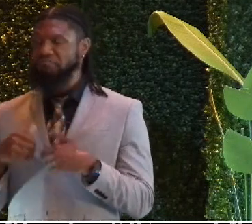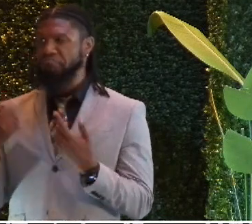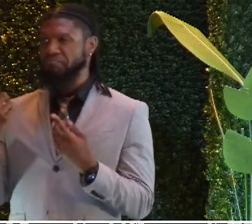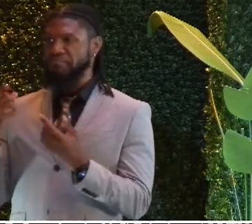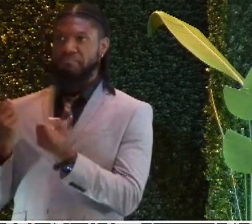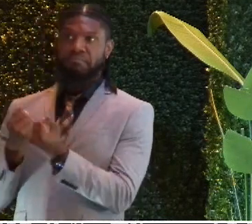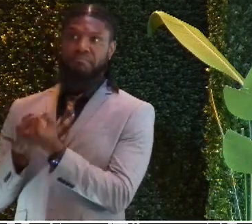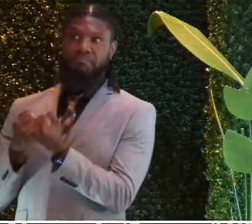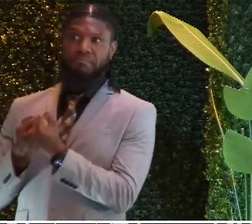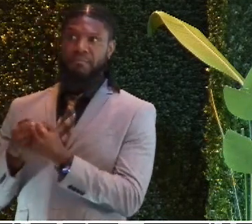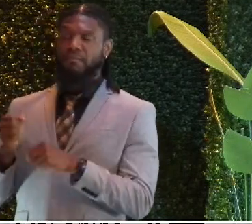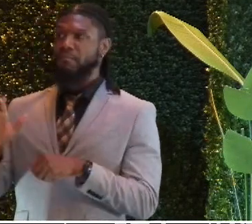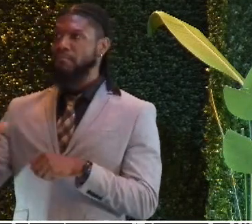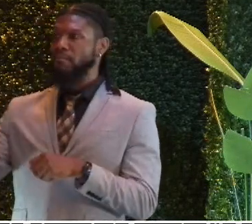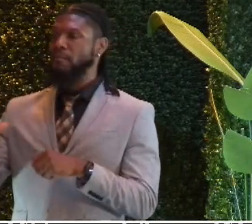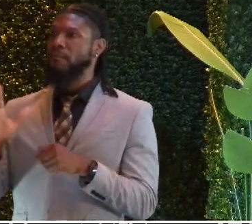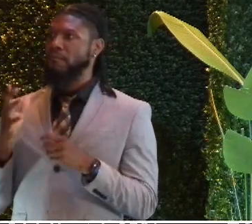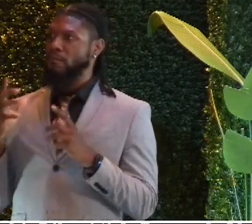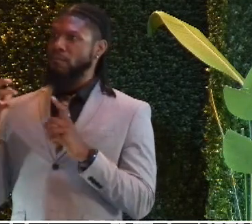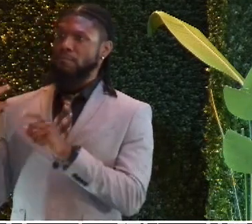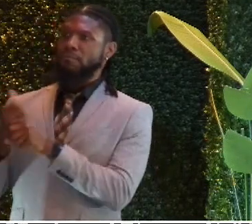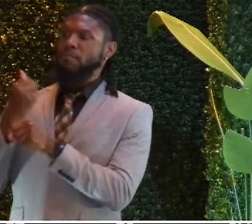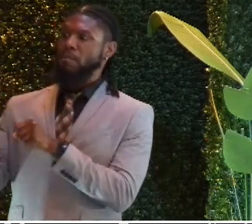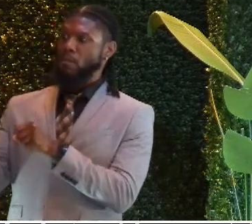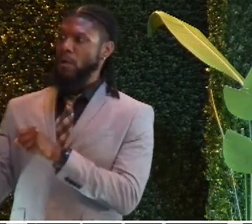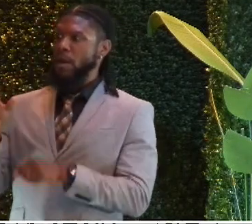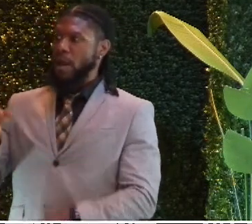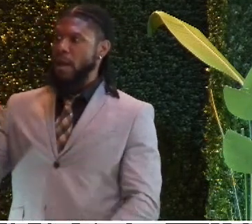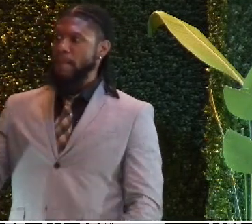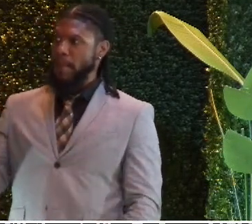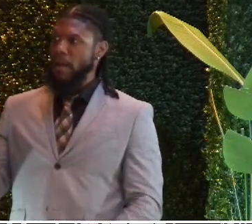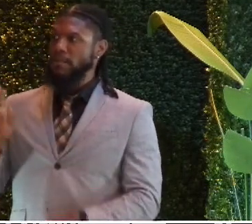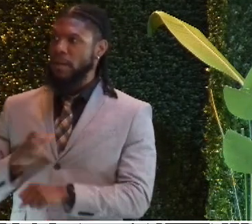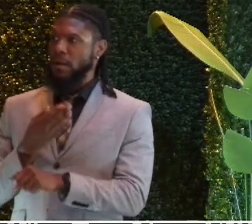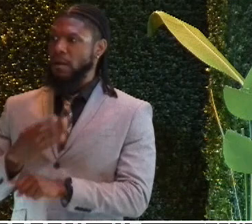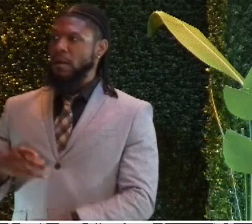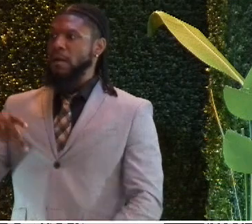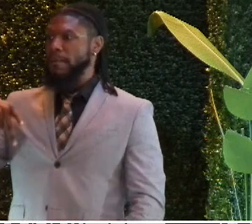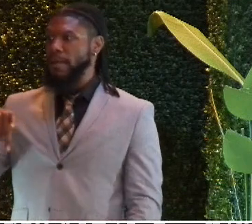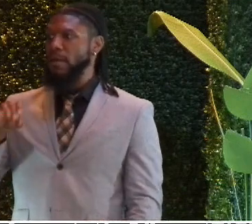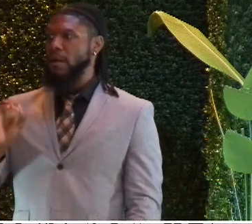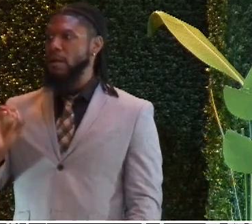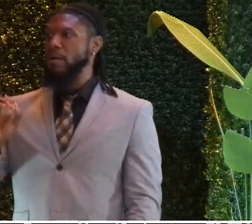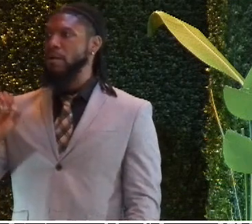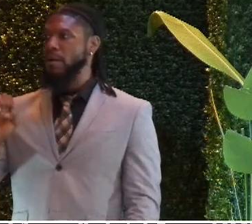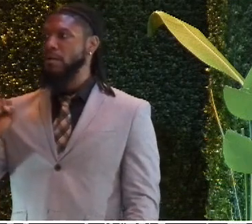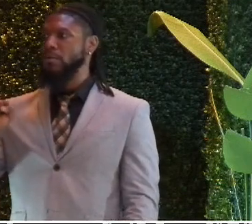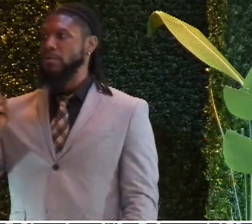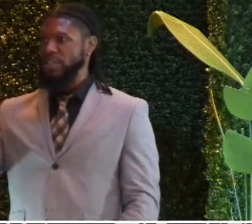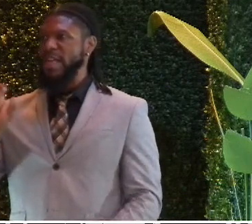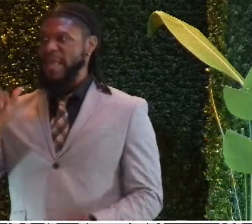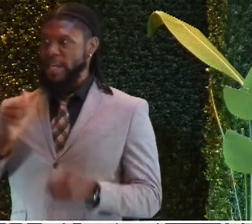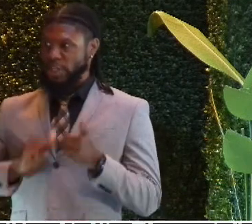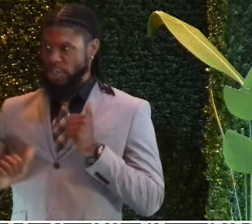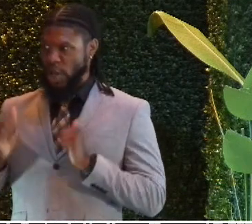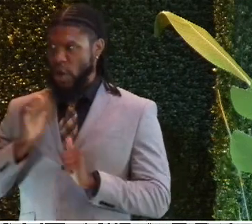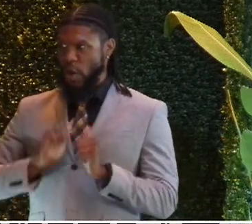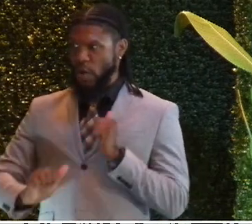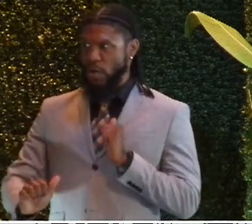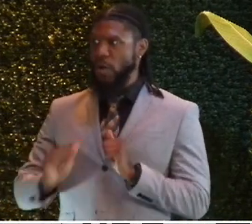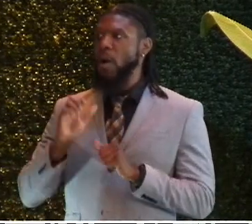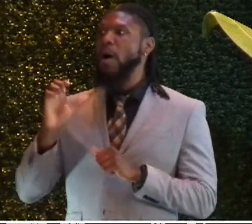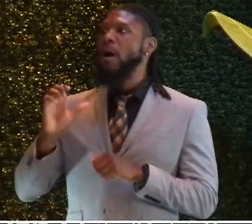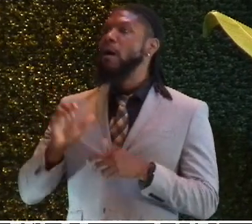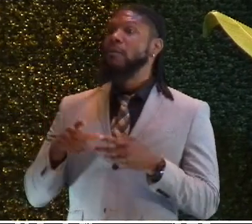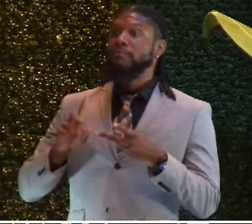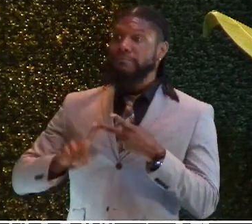FX's award-winning hit pose, plus both the 9th and 10th seasons of Ryan Murphy's FX hit American Horror